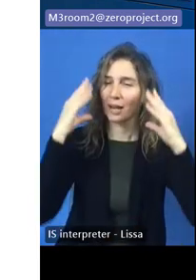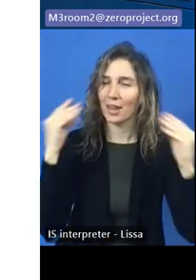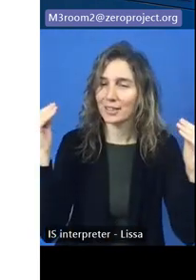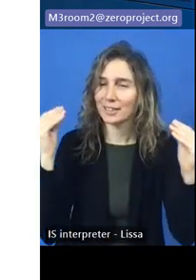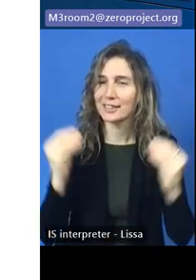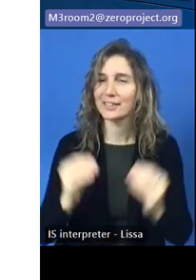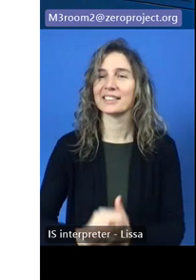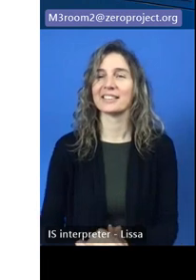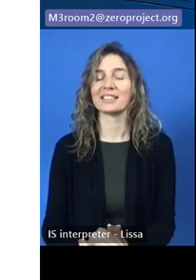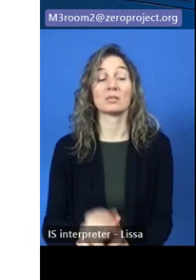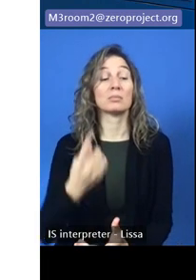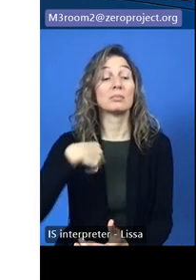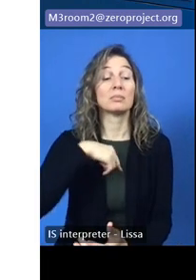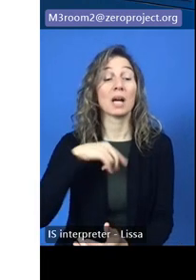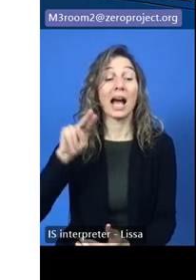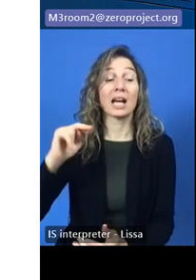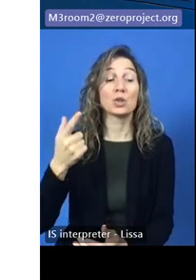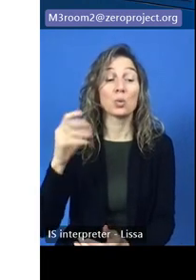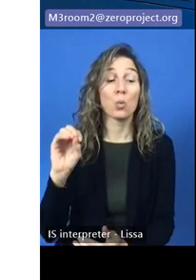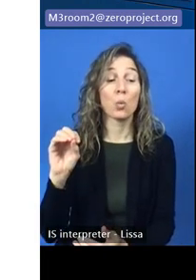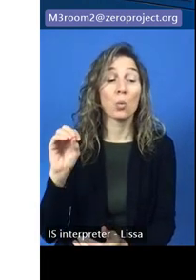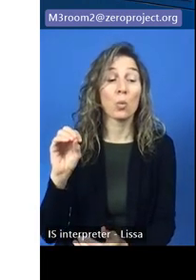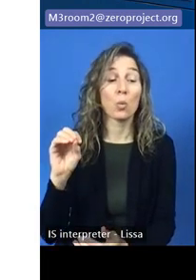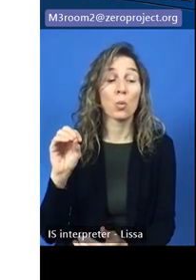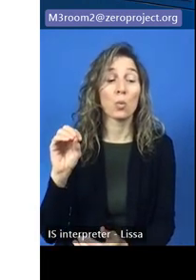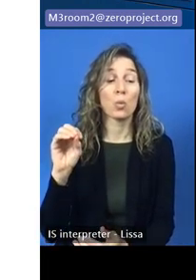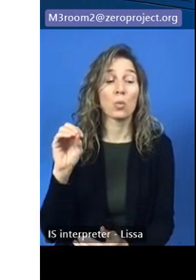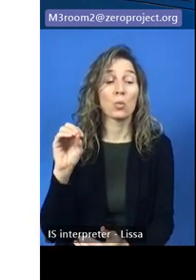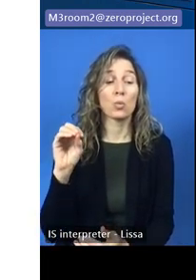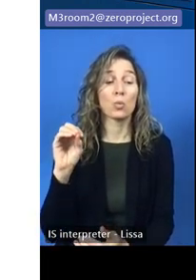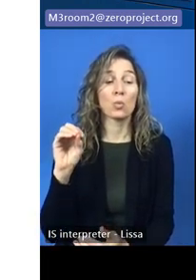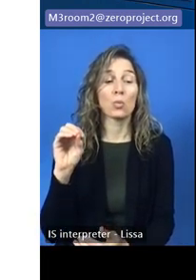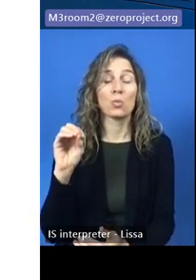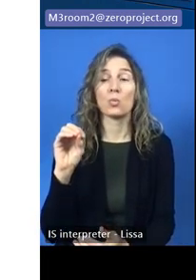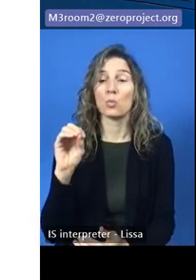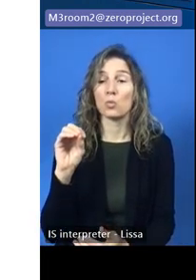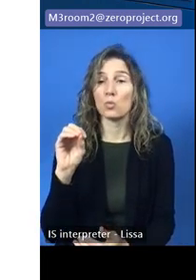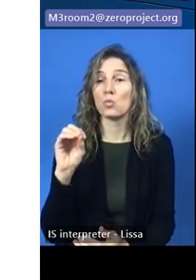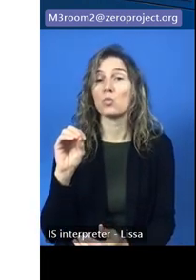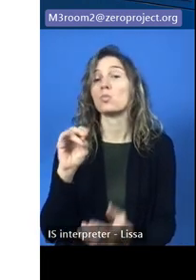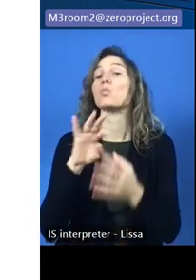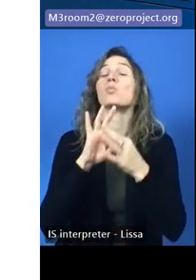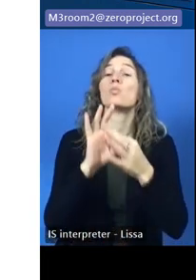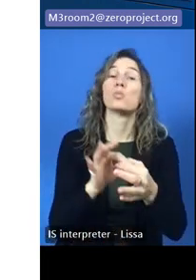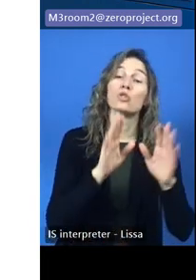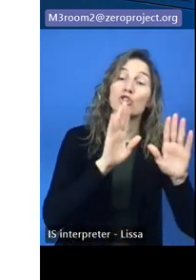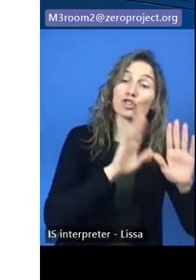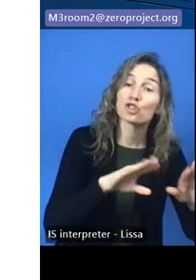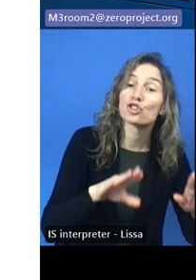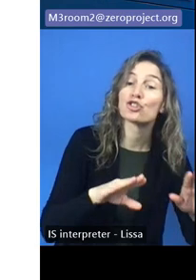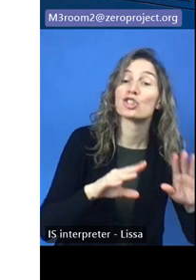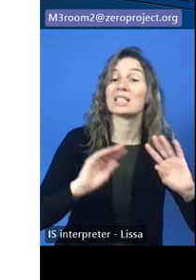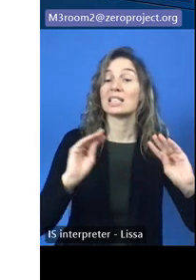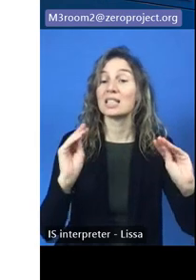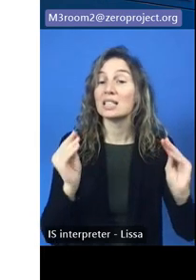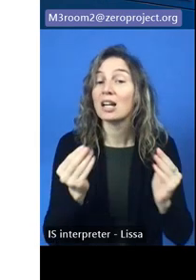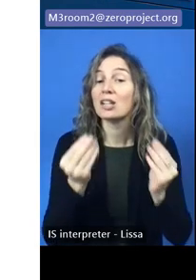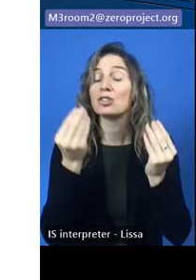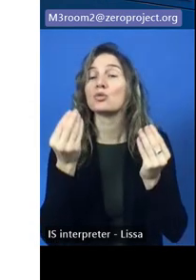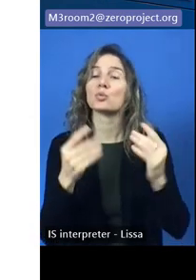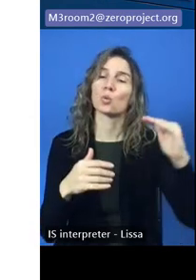are a nonprofit organization dedicated to improving the lives of children and youngsters with disabilities in low and middle